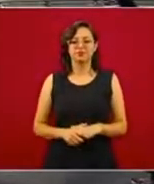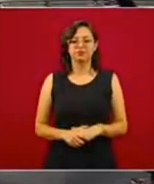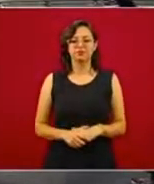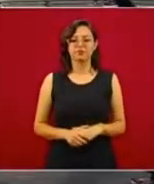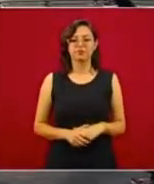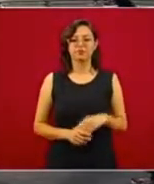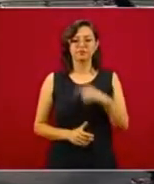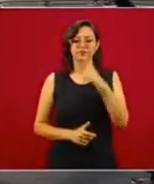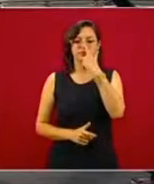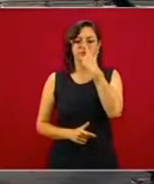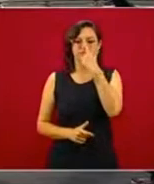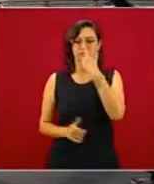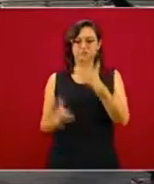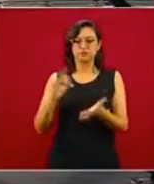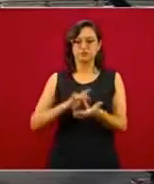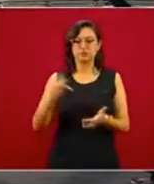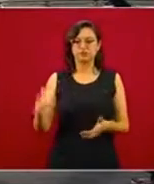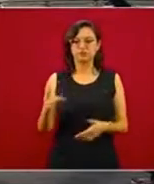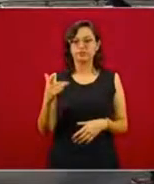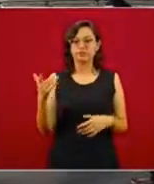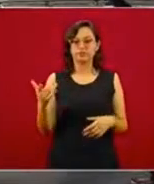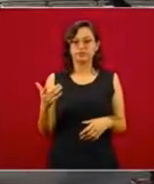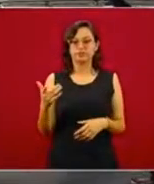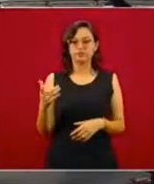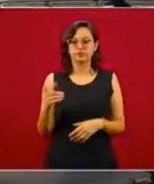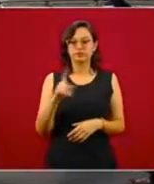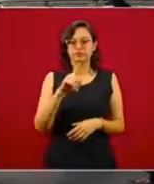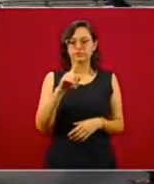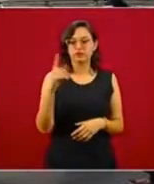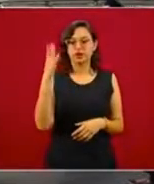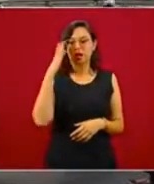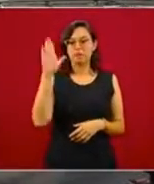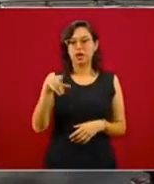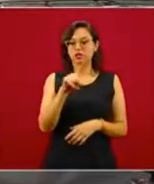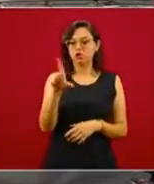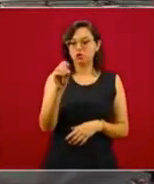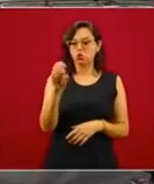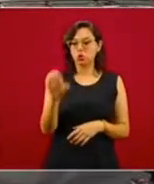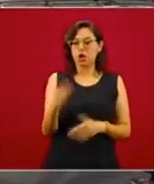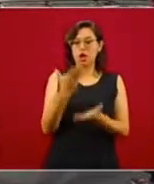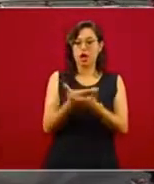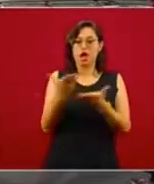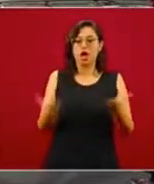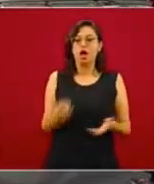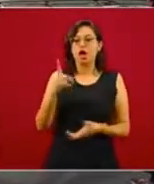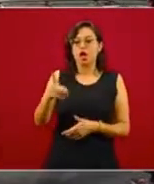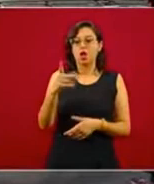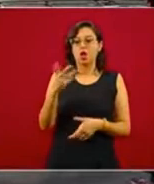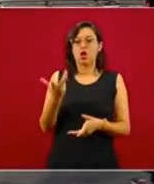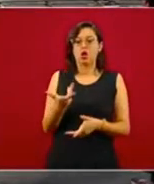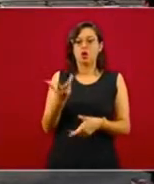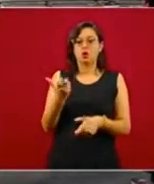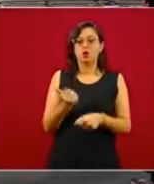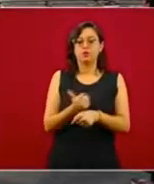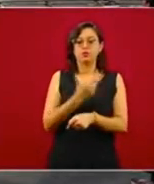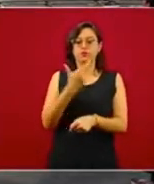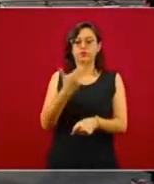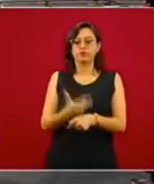it'll be successful. Thank you very much. Thank you, Professor Zoe Robledo.